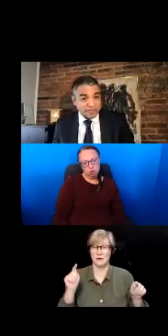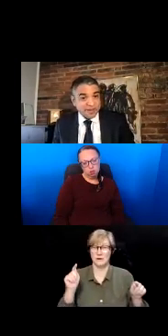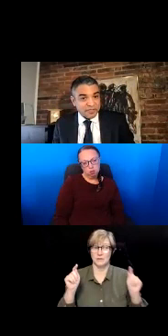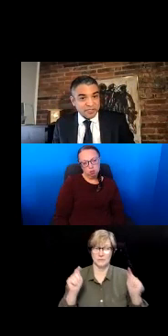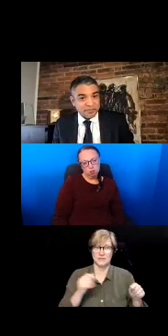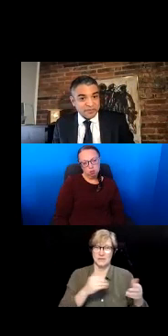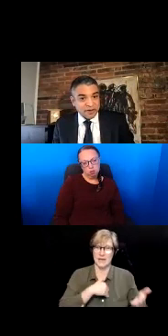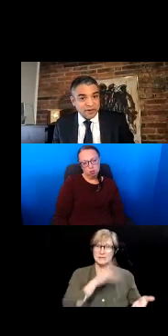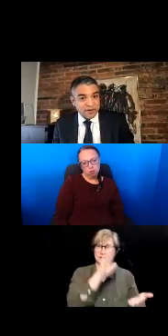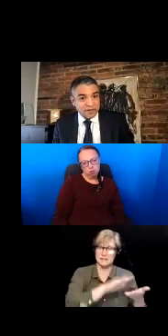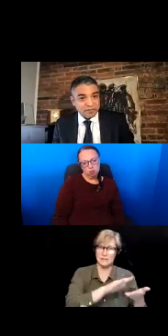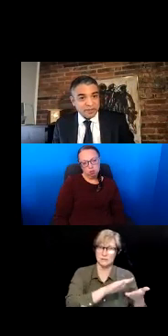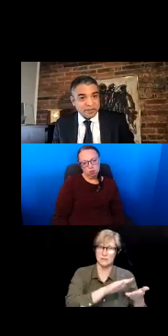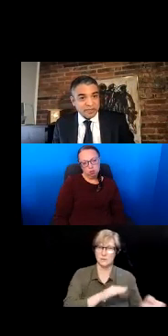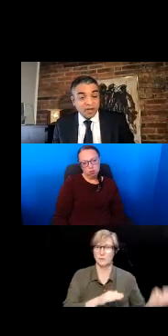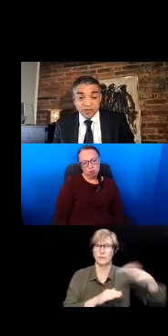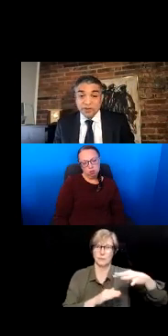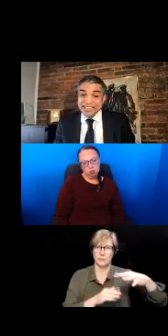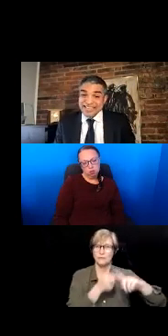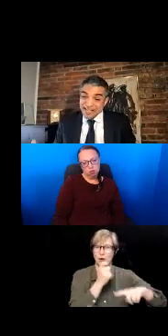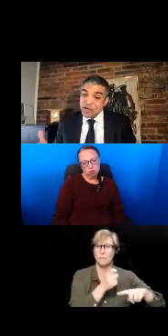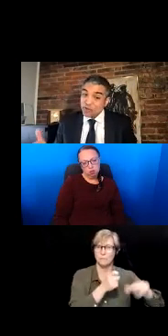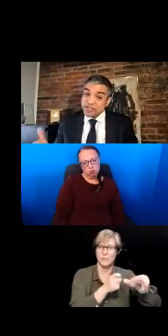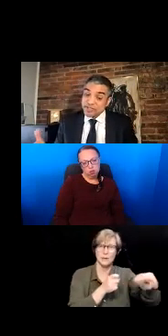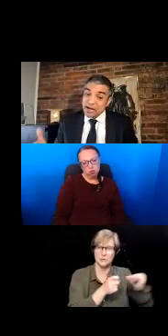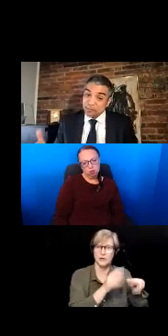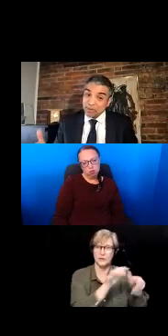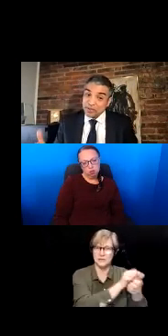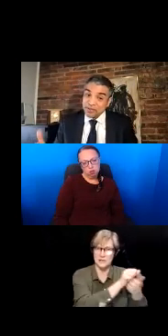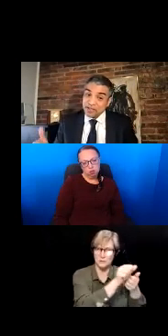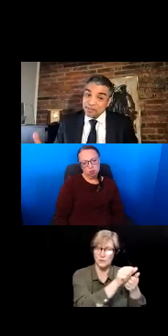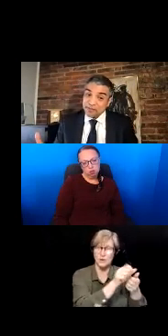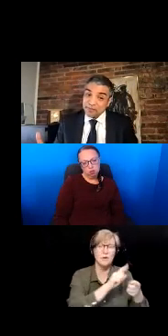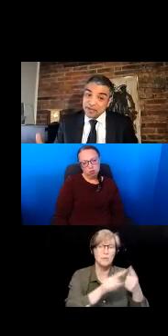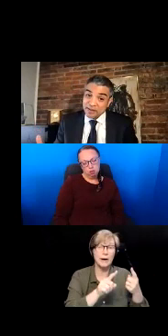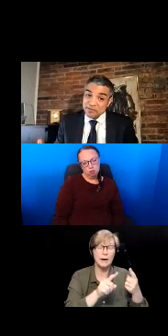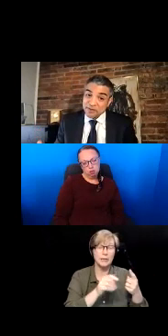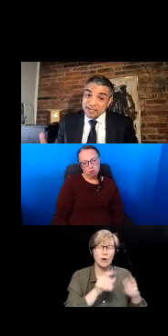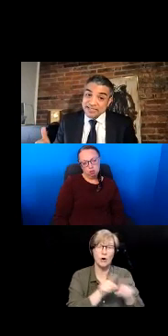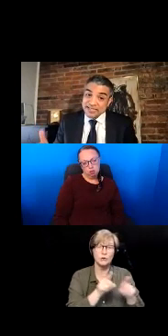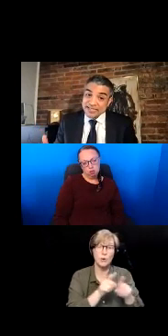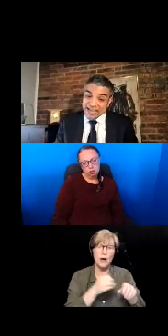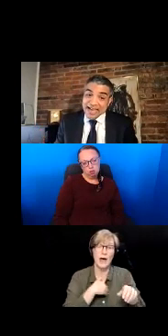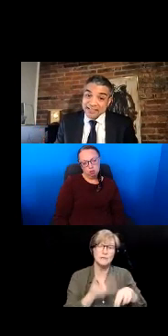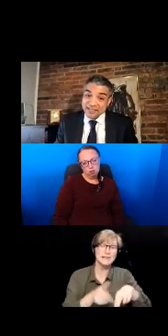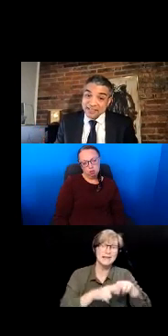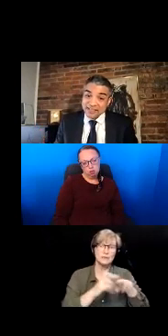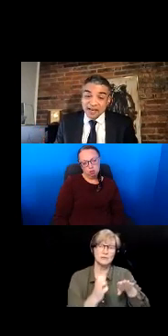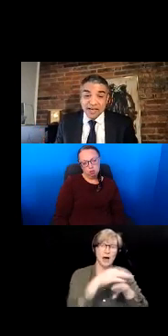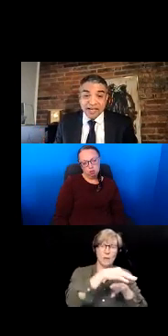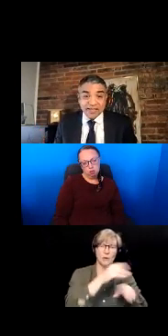from the damaged hemisphere, but also an increased output coming from the hemisphere that is